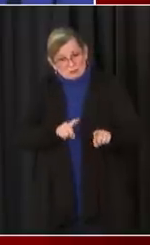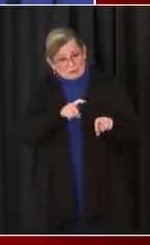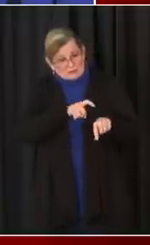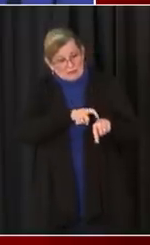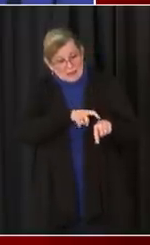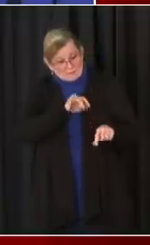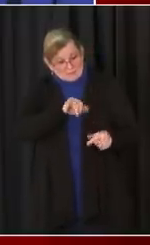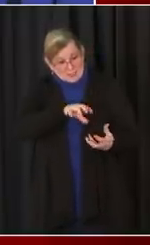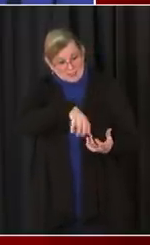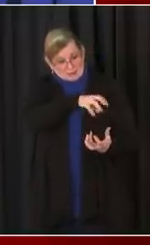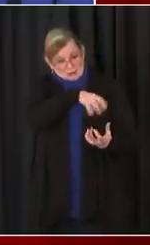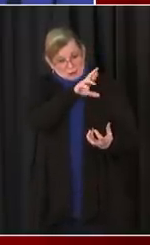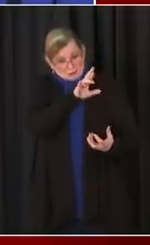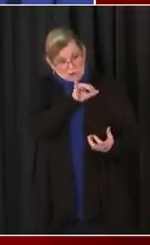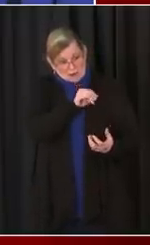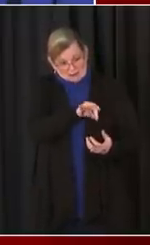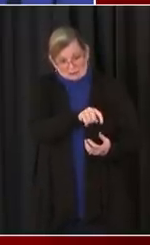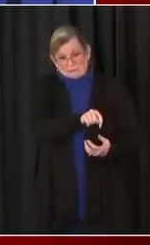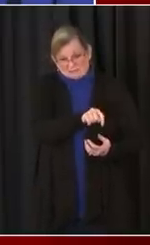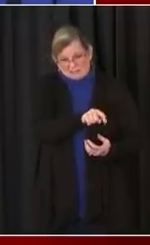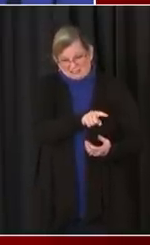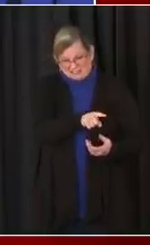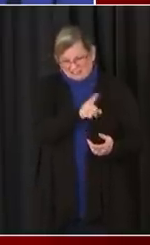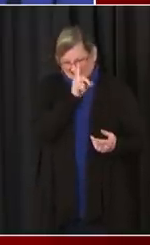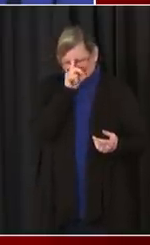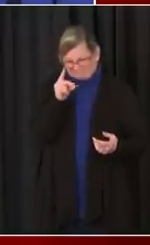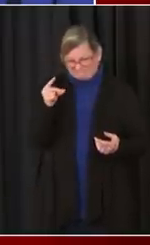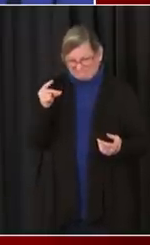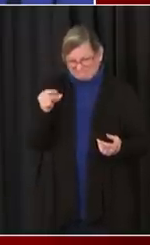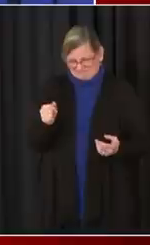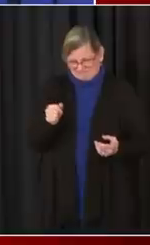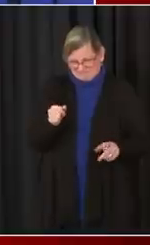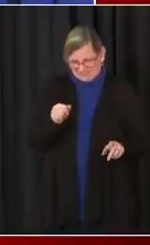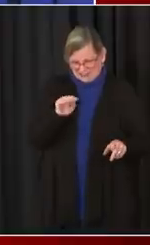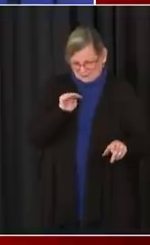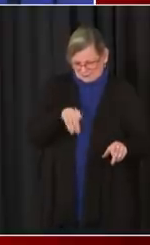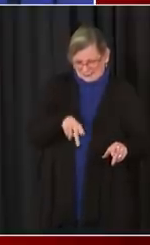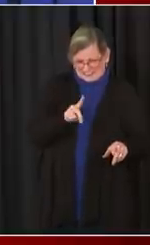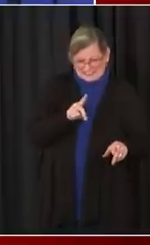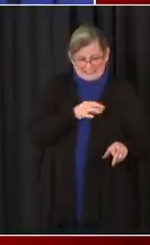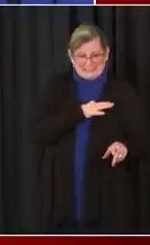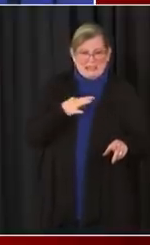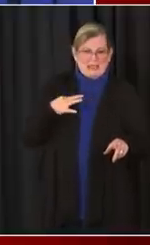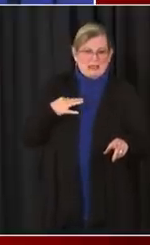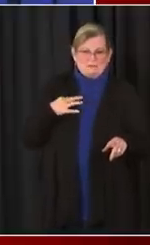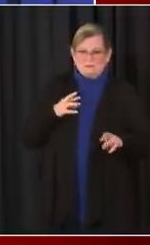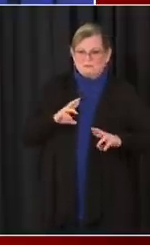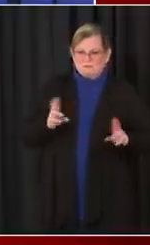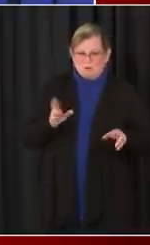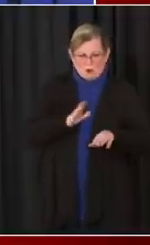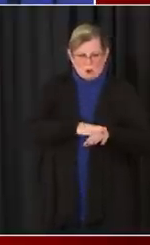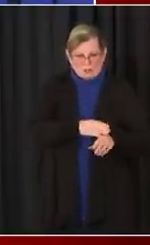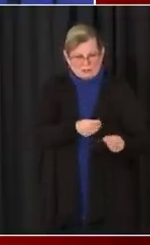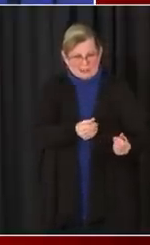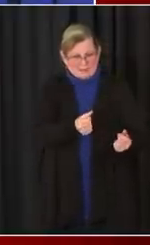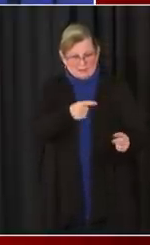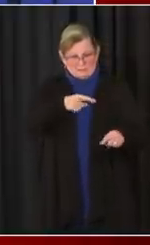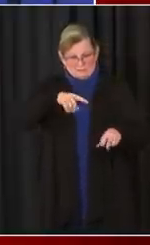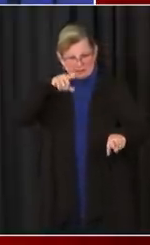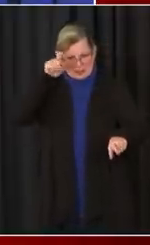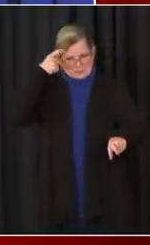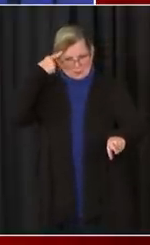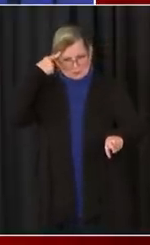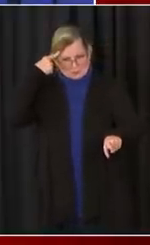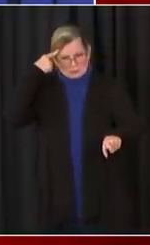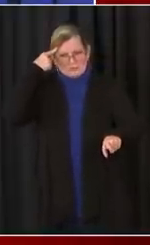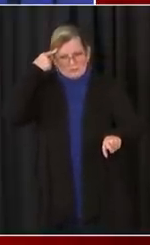riot was declared, and I believe that was MPD personnel on the grounds of the Capitol that